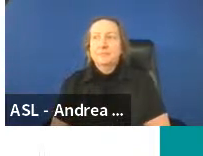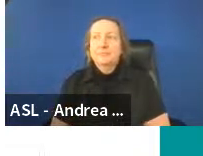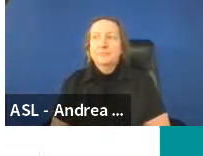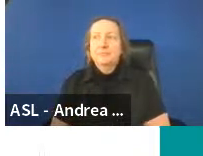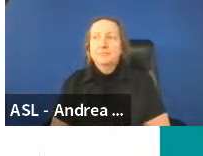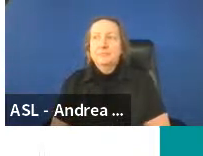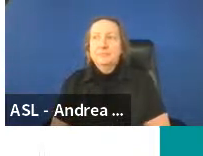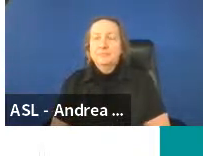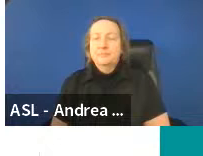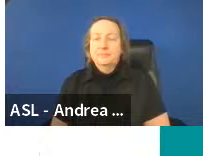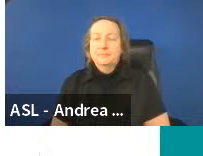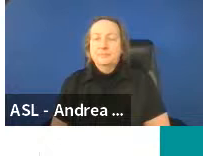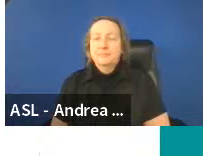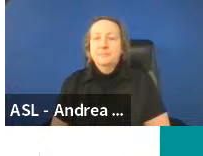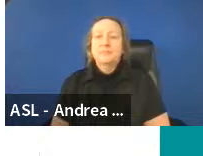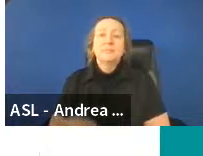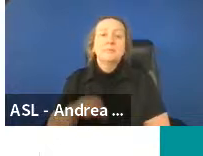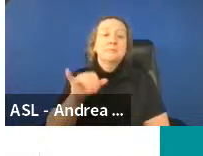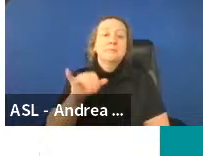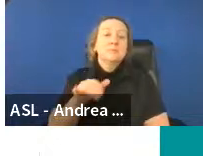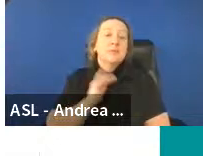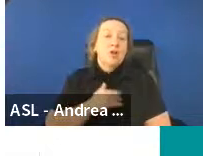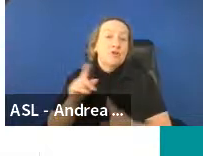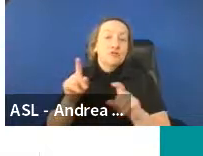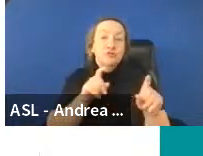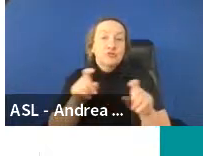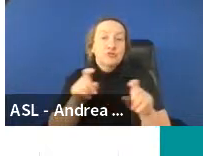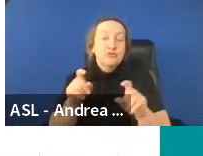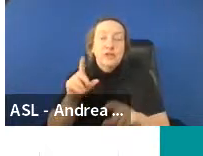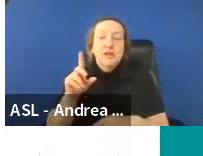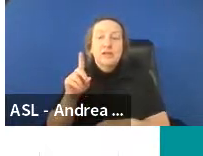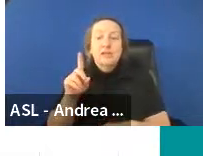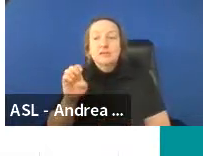And so here are our survey demographics.